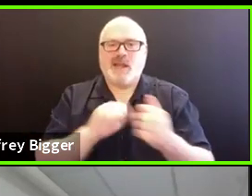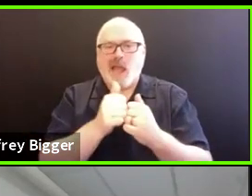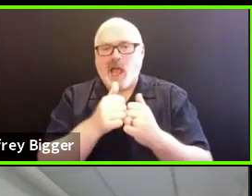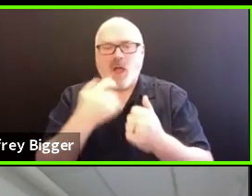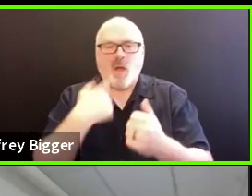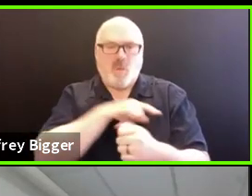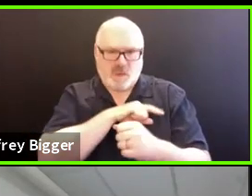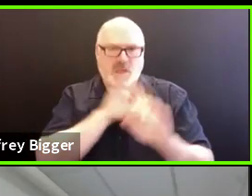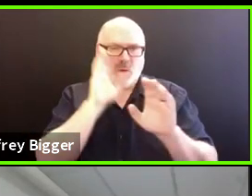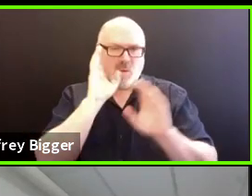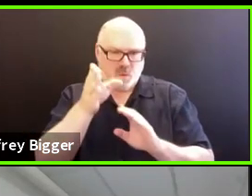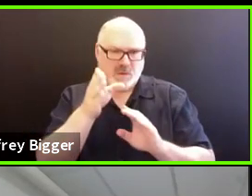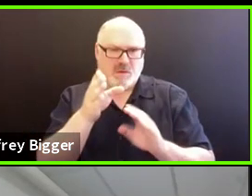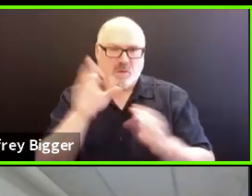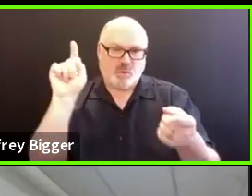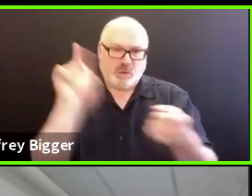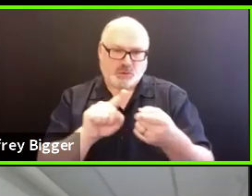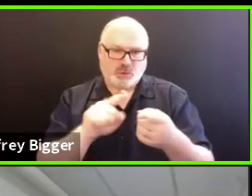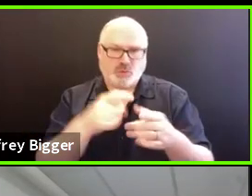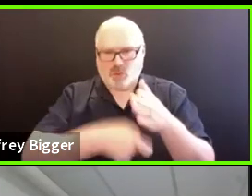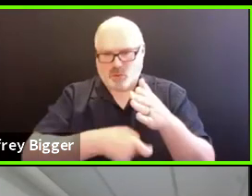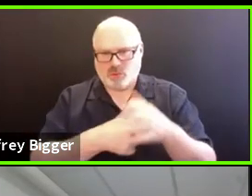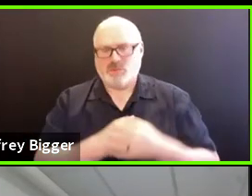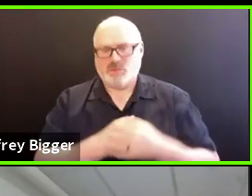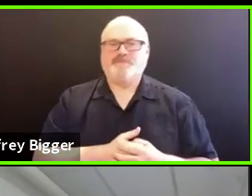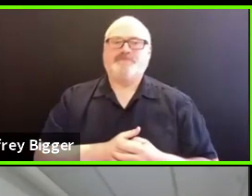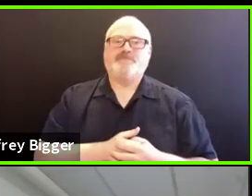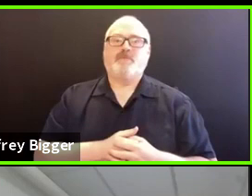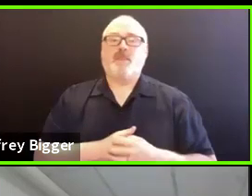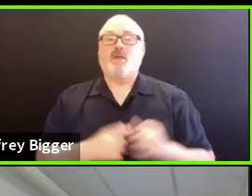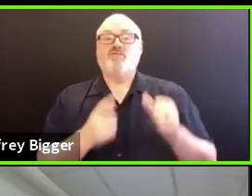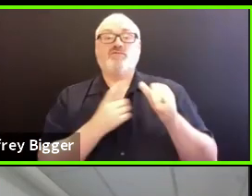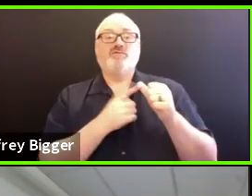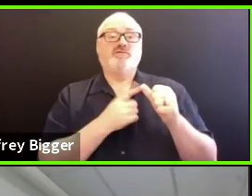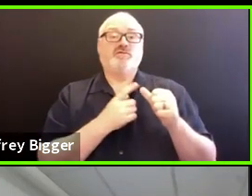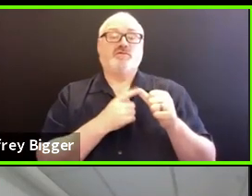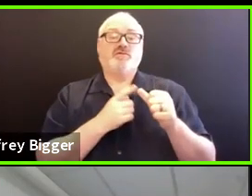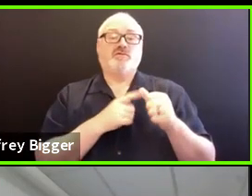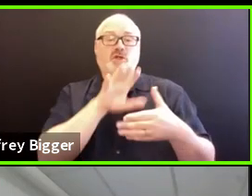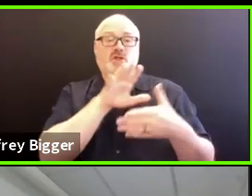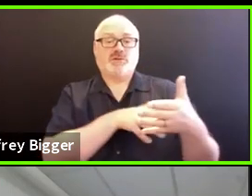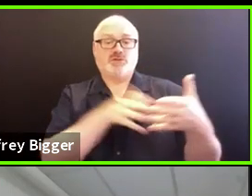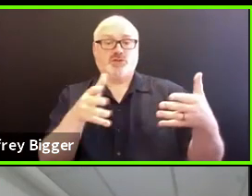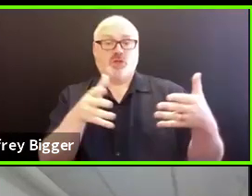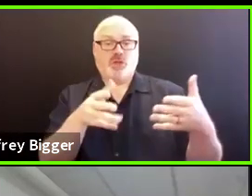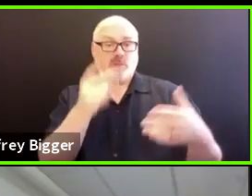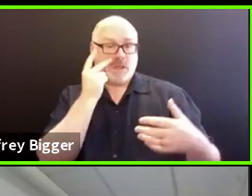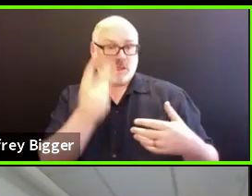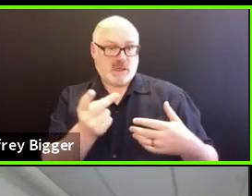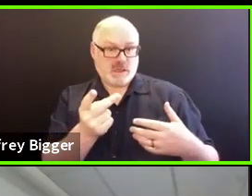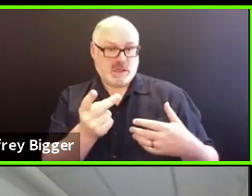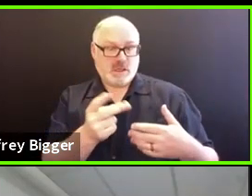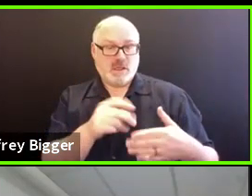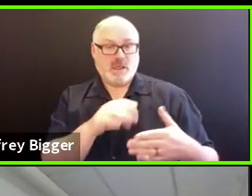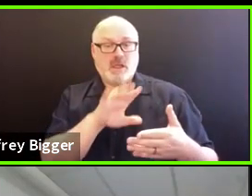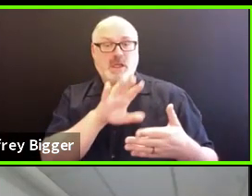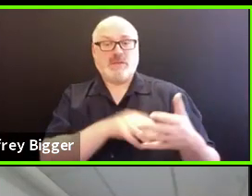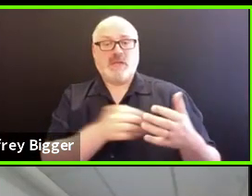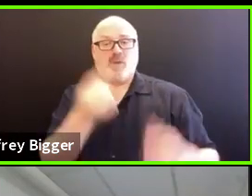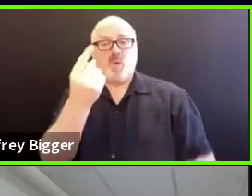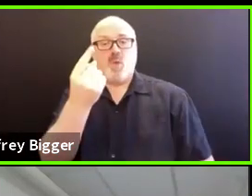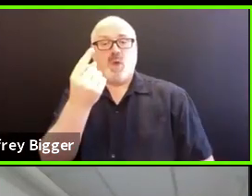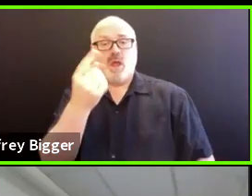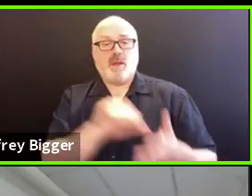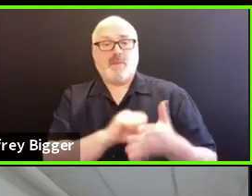we will be making cost reductions. The first chart that I will call your attention to is table 1 on